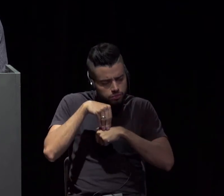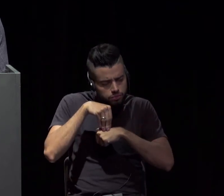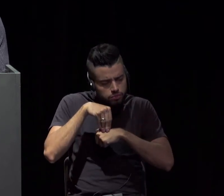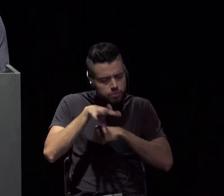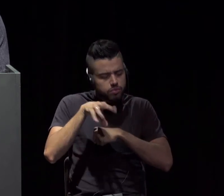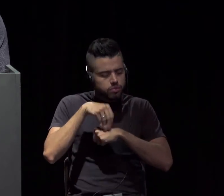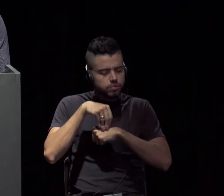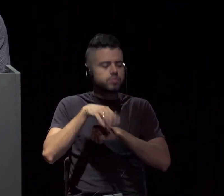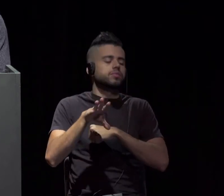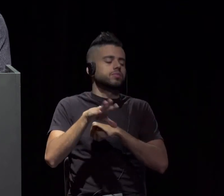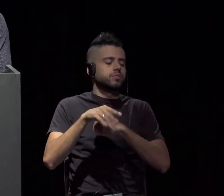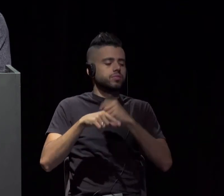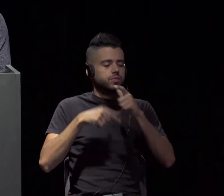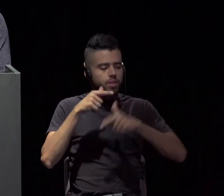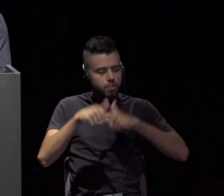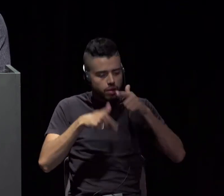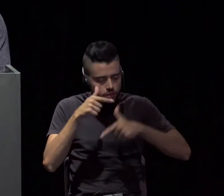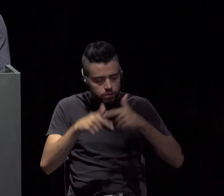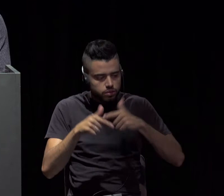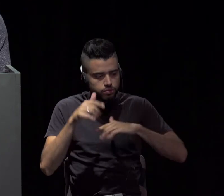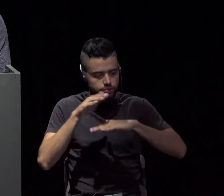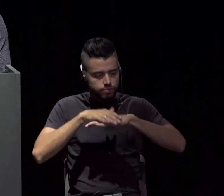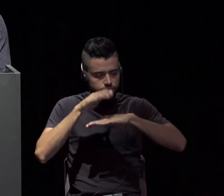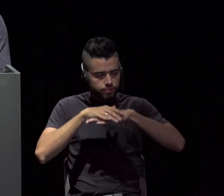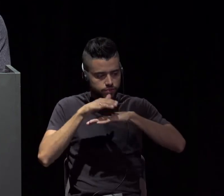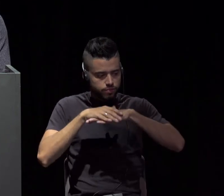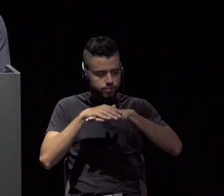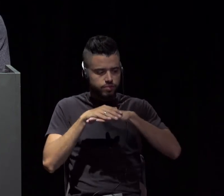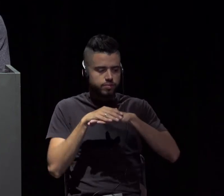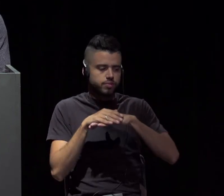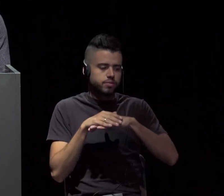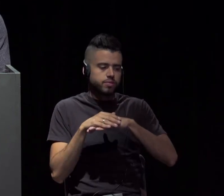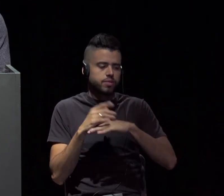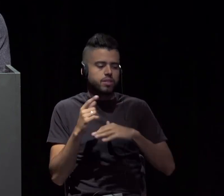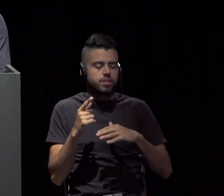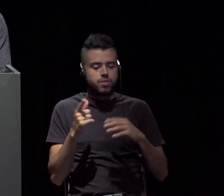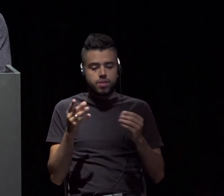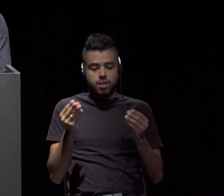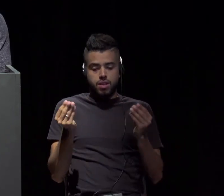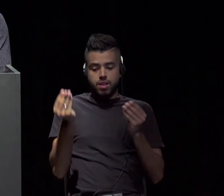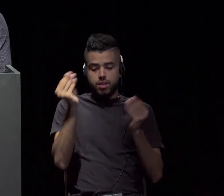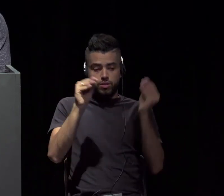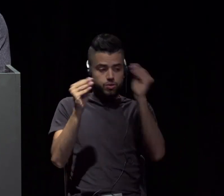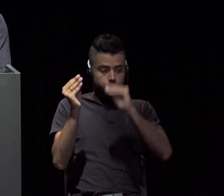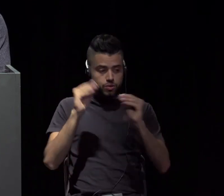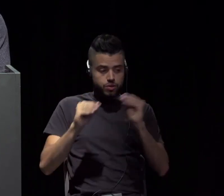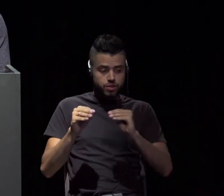his studio. In other words, the sculptures that emerge from his studio are not simply the